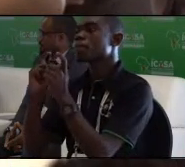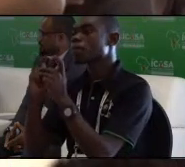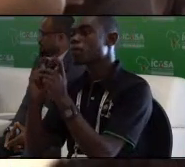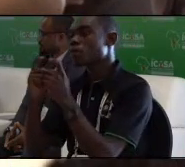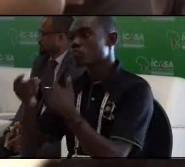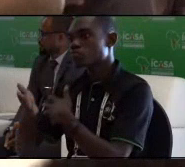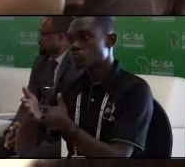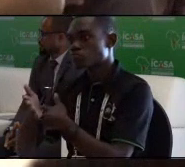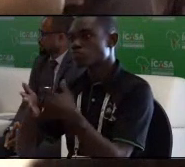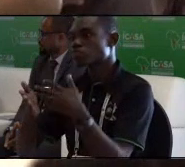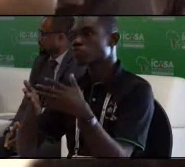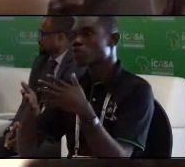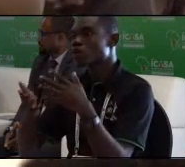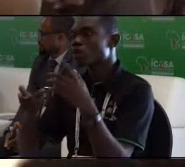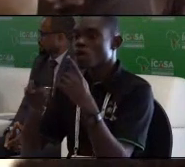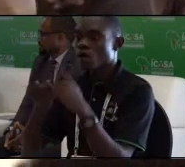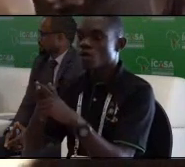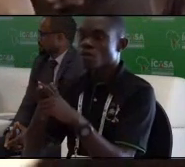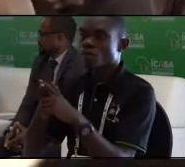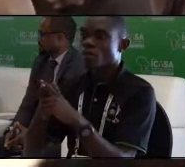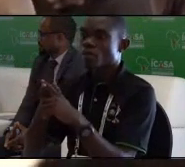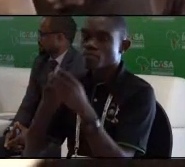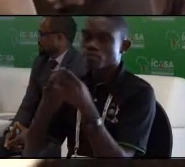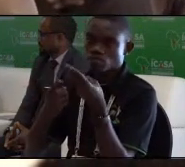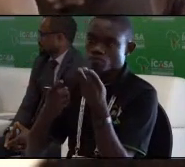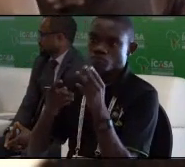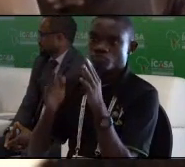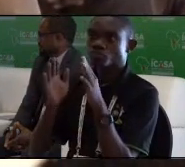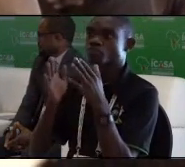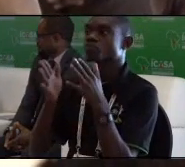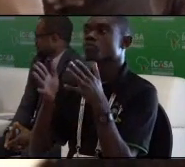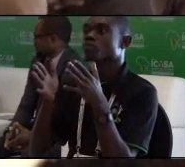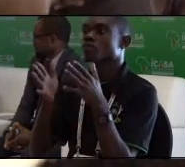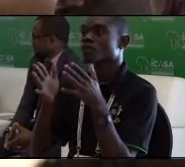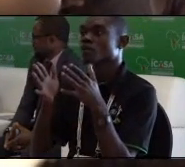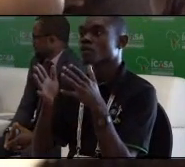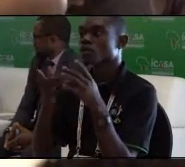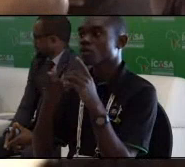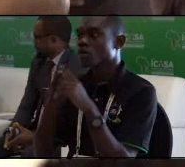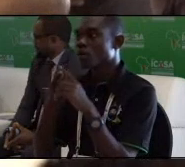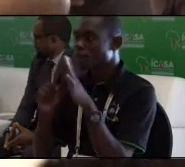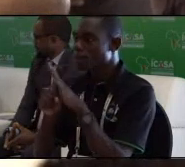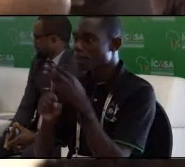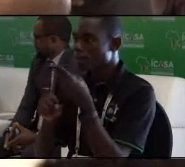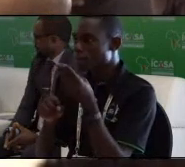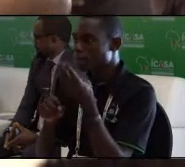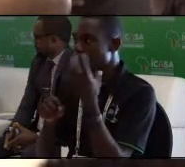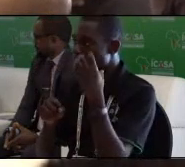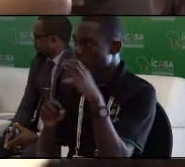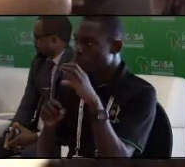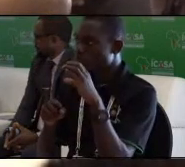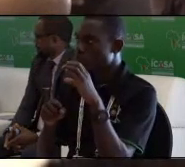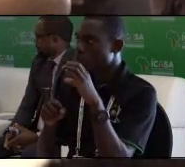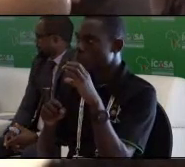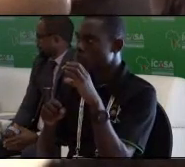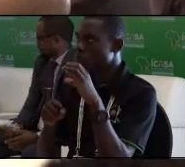blood base, the effectiveness, and people feared was allayed, and a lot of people came